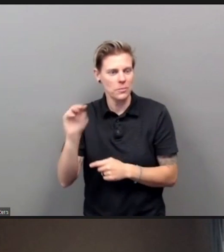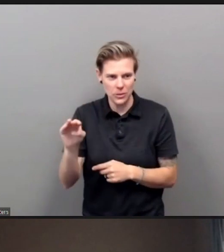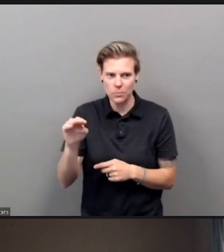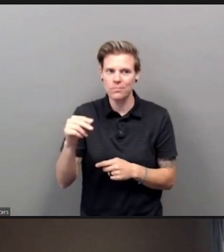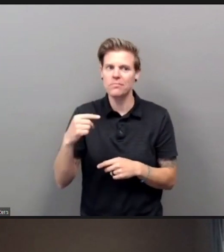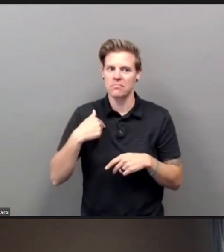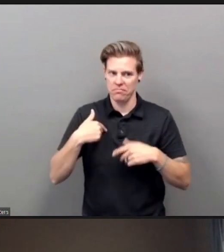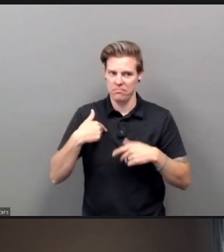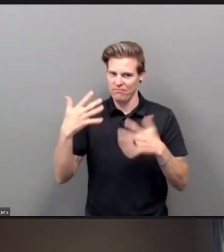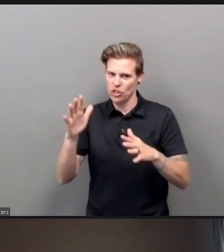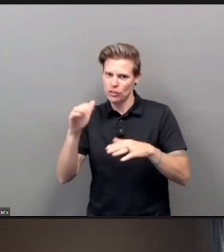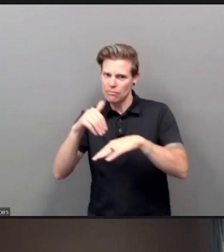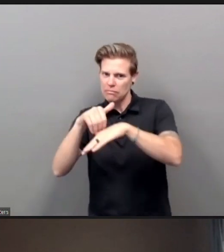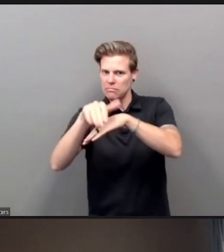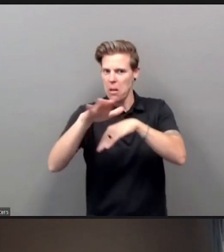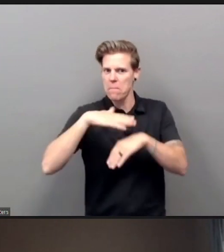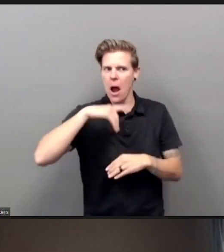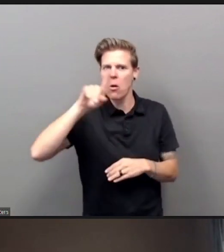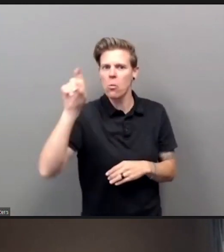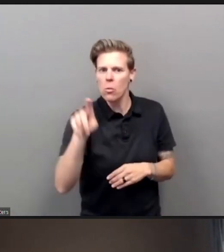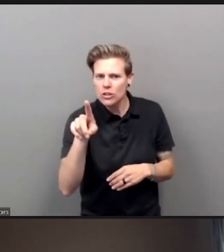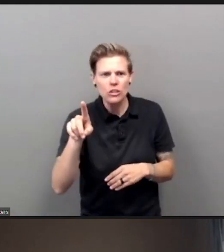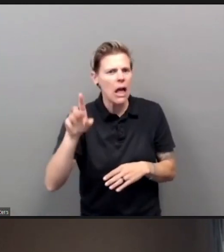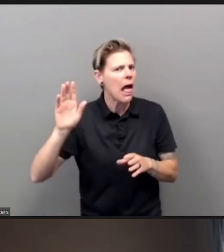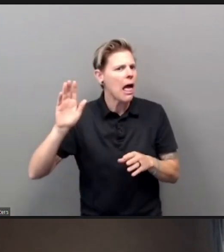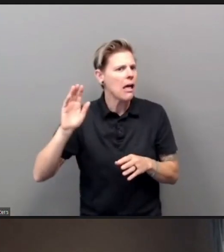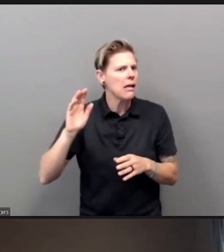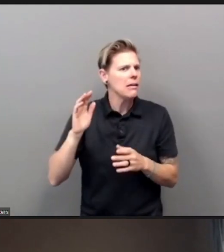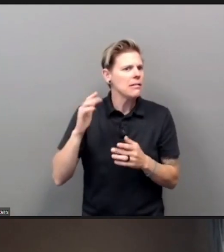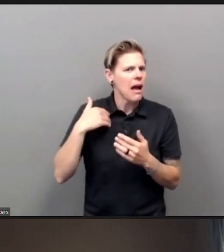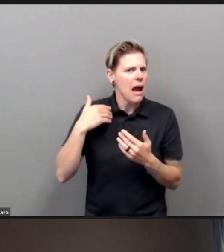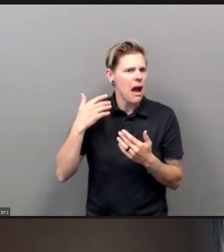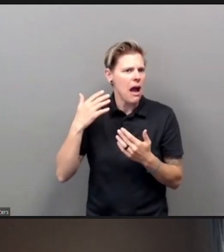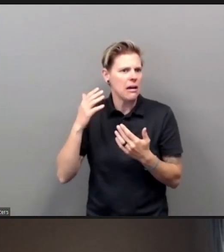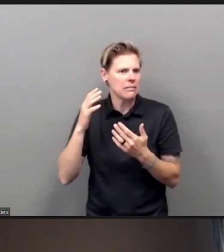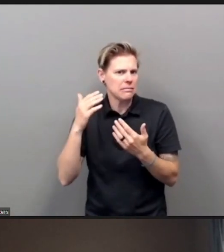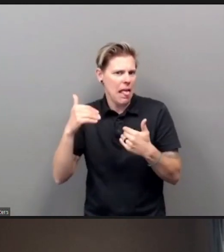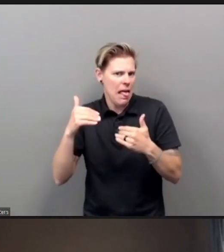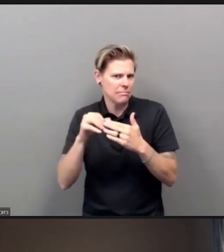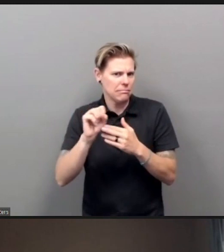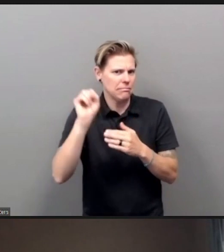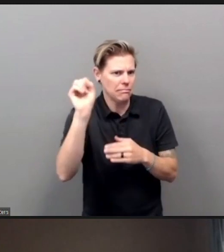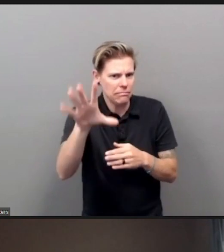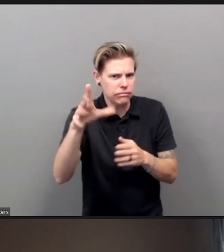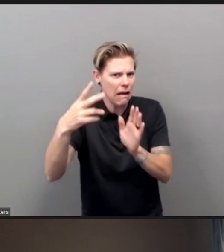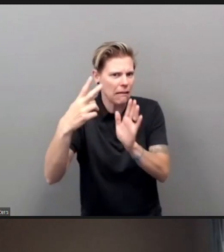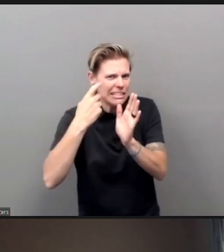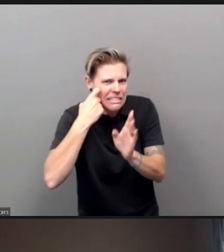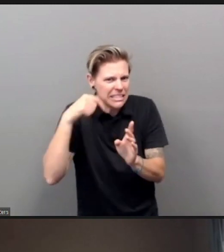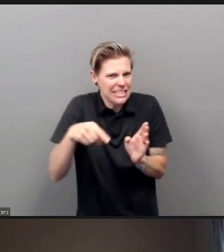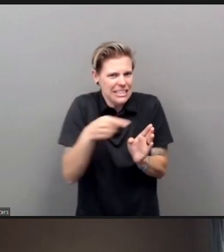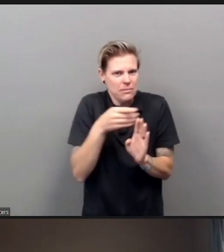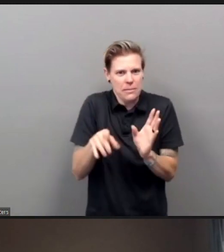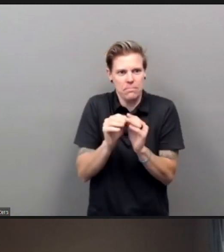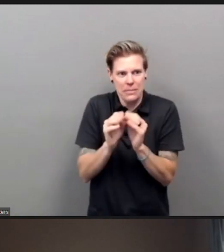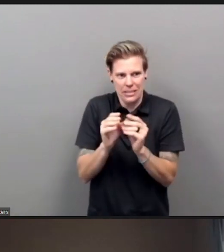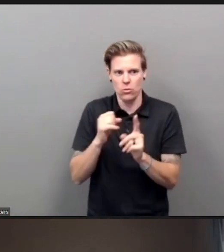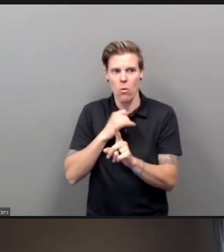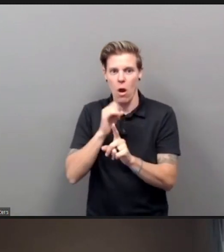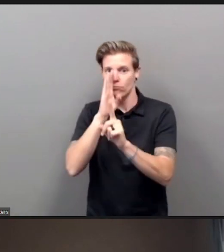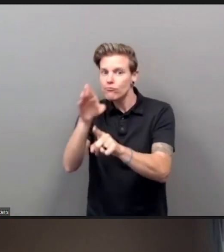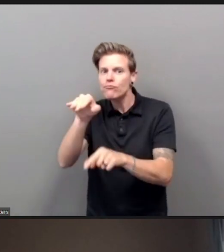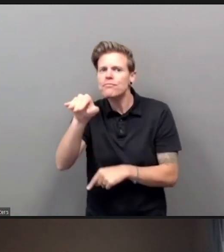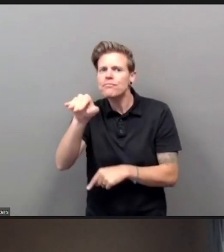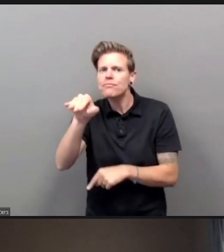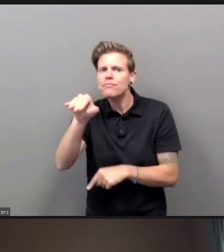not sure that you guys got a chance to look at it, but possibly this is for you, Dr. Scrace. Back in August 17th, you issued an order